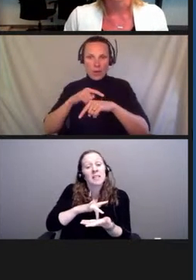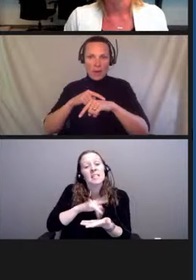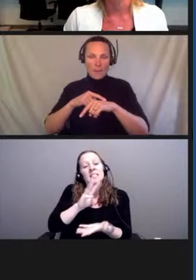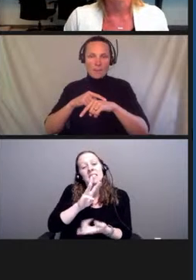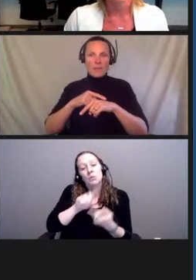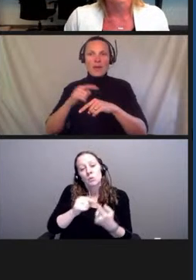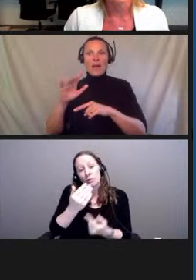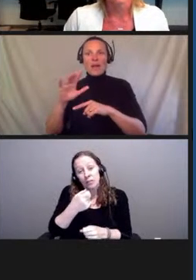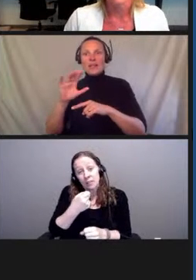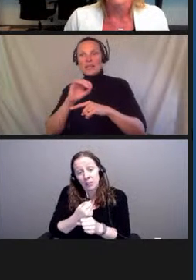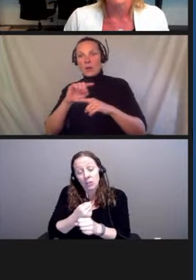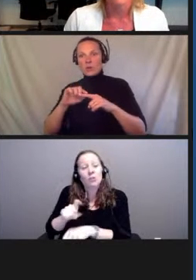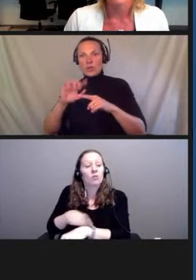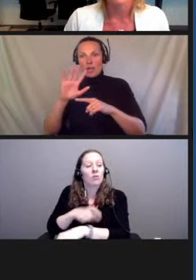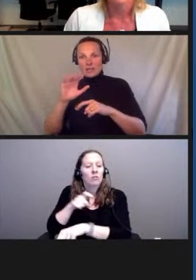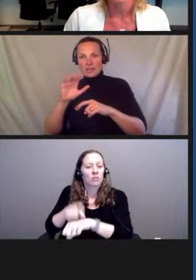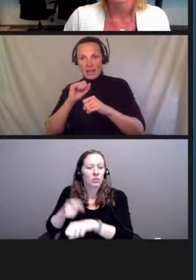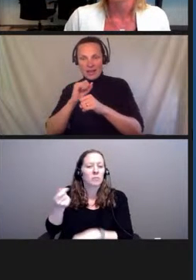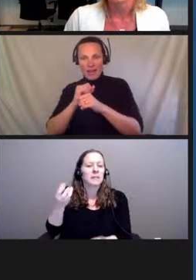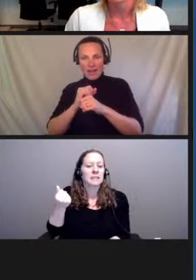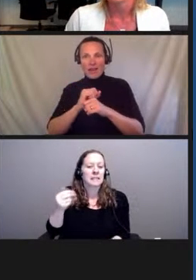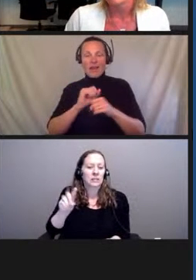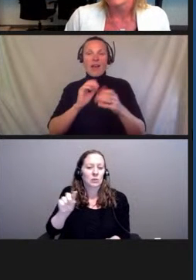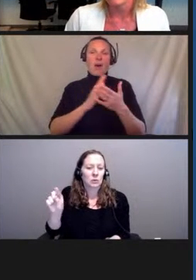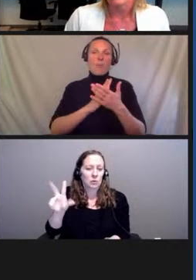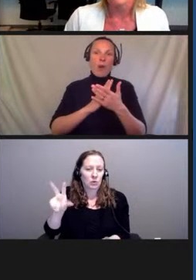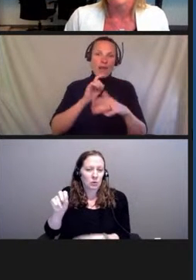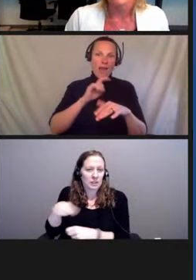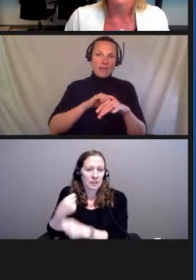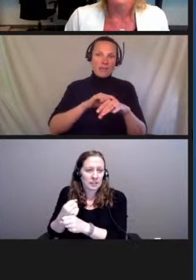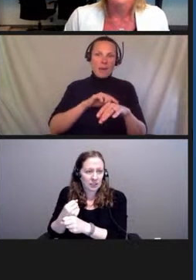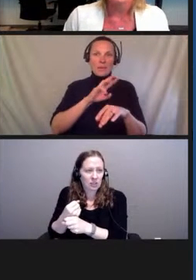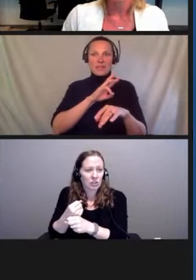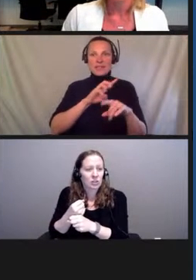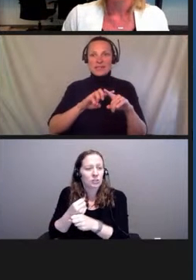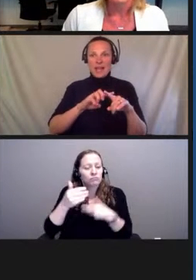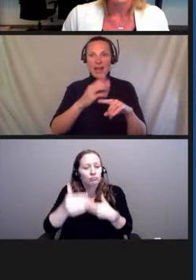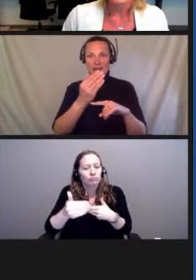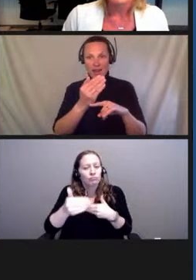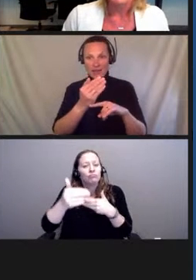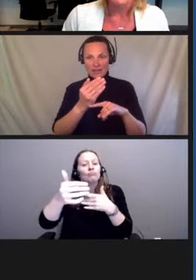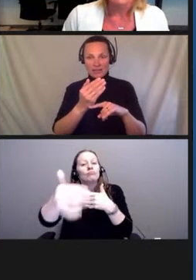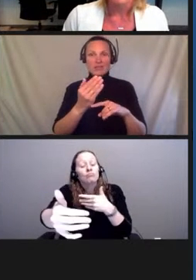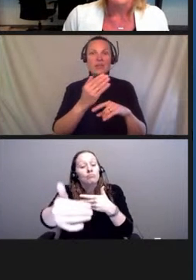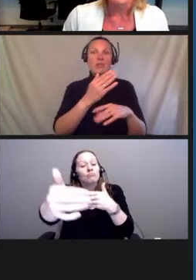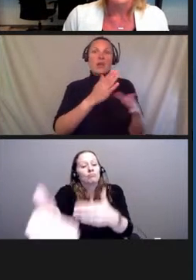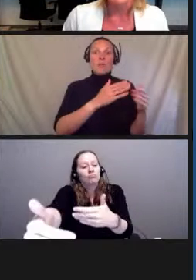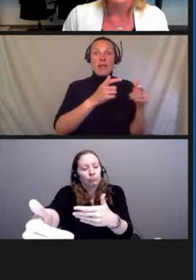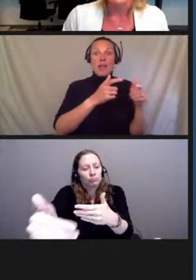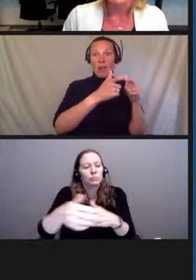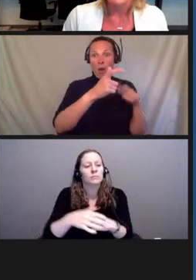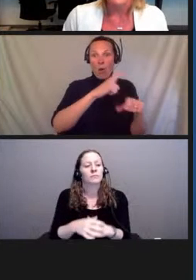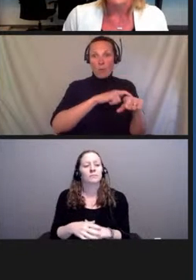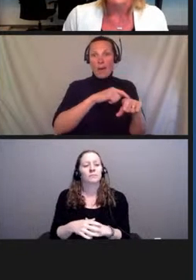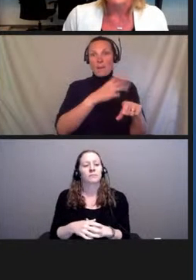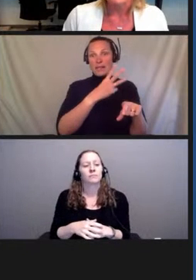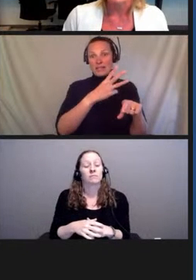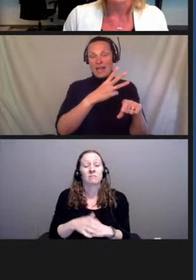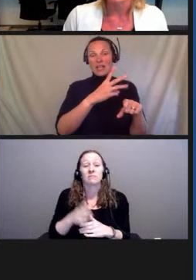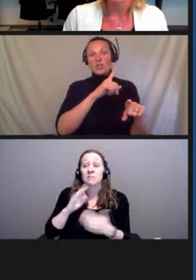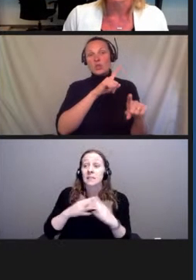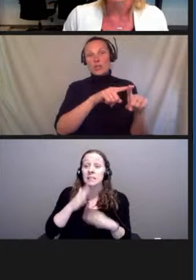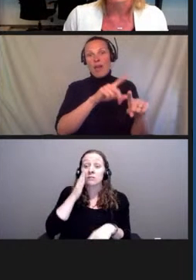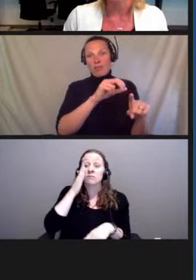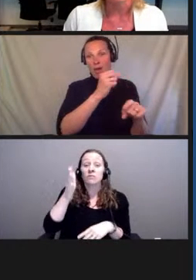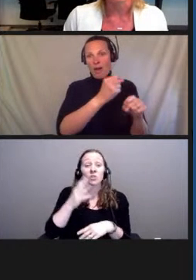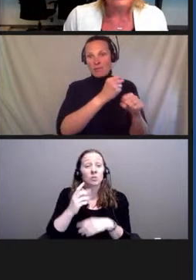long term, so the 16 to 30-year mark, waste management needs for the city. The identification of the city's future waste management needs